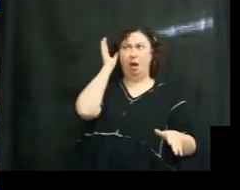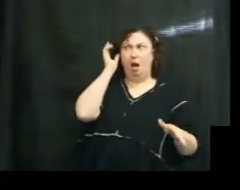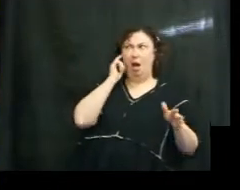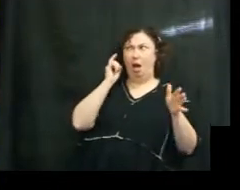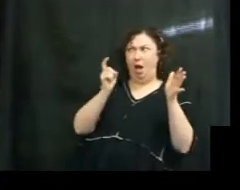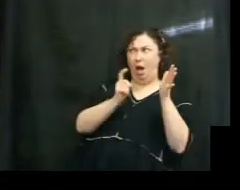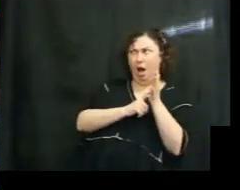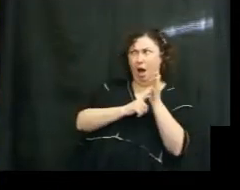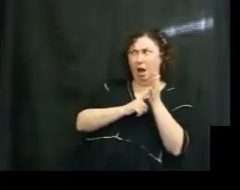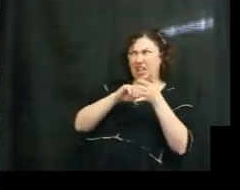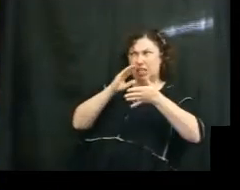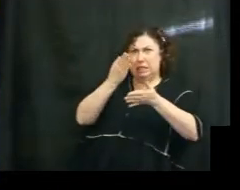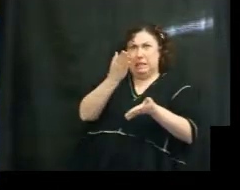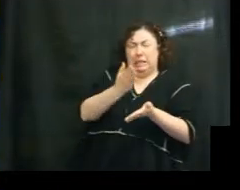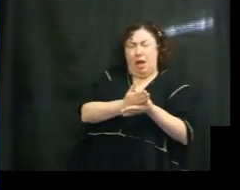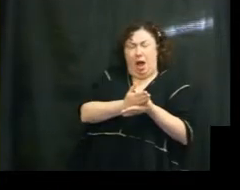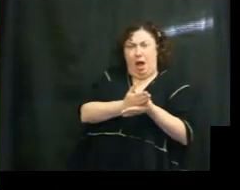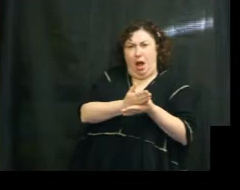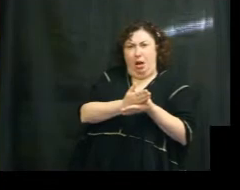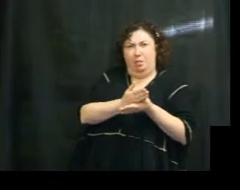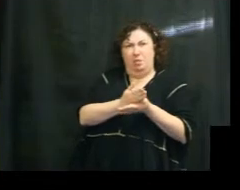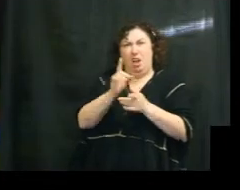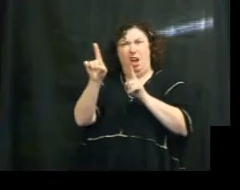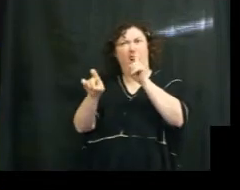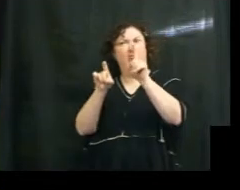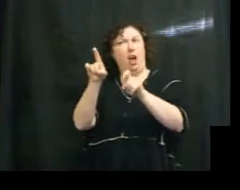the crowd, "Who's that playing out there?"